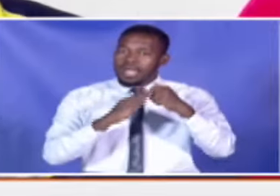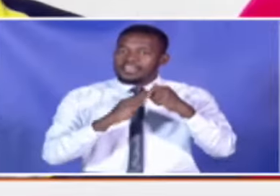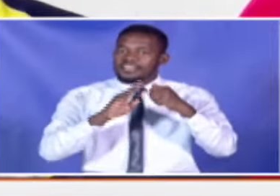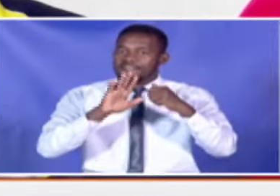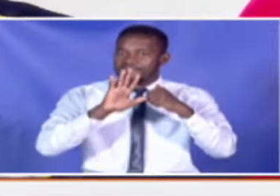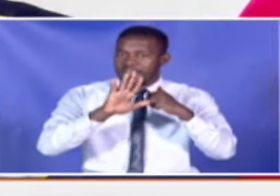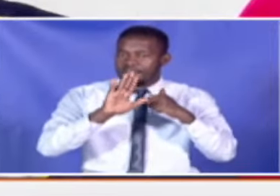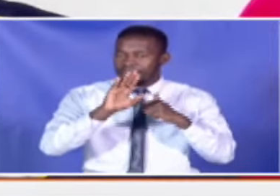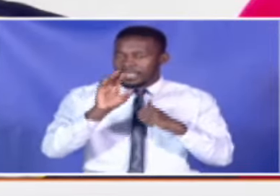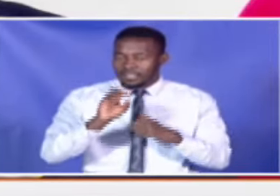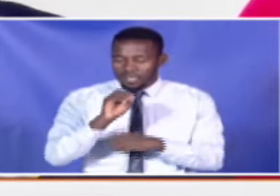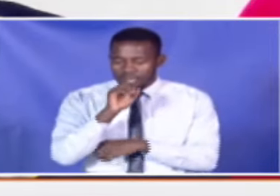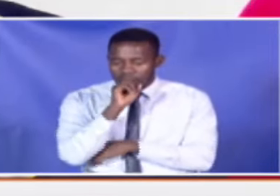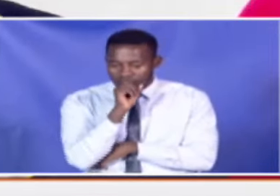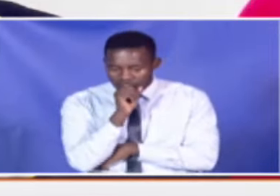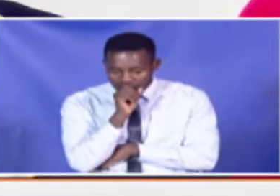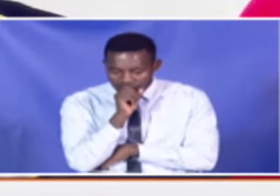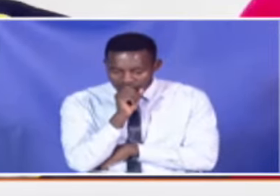Nikasema